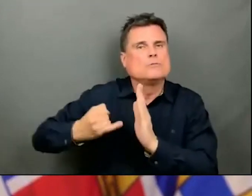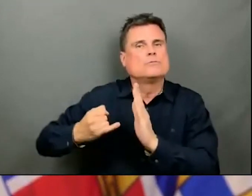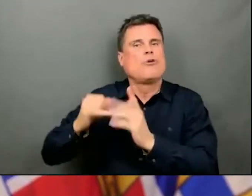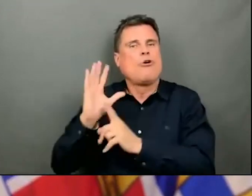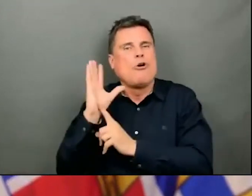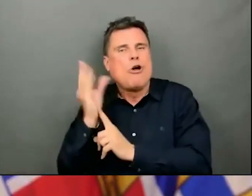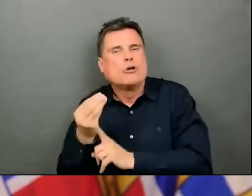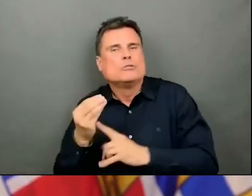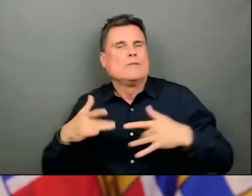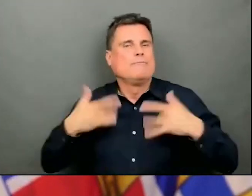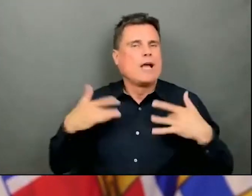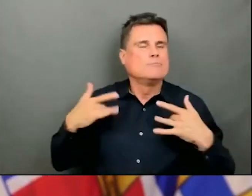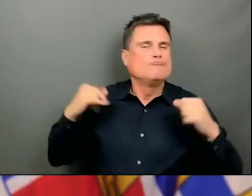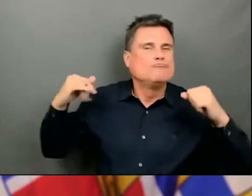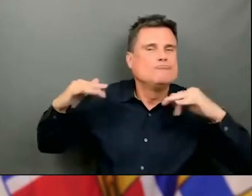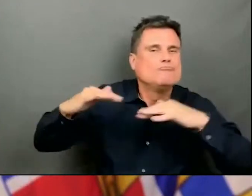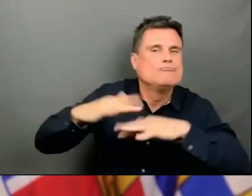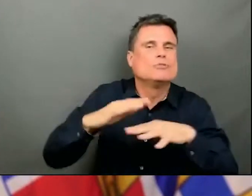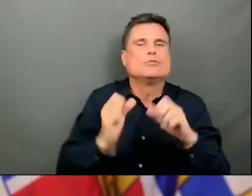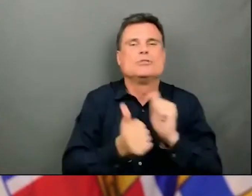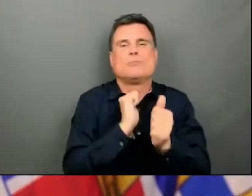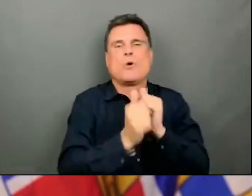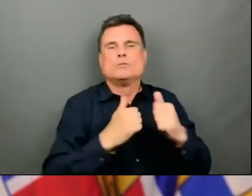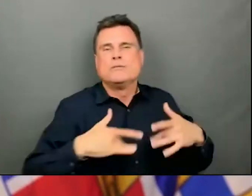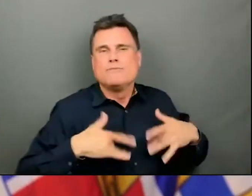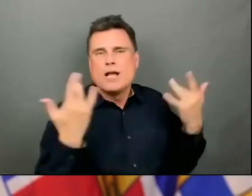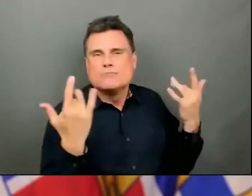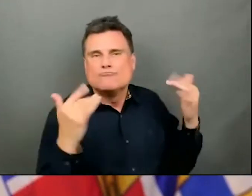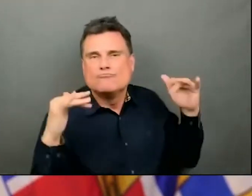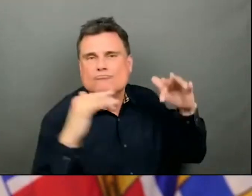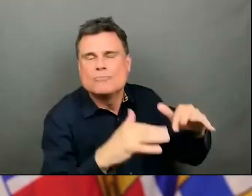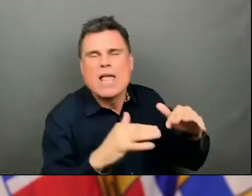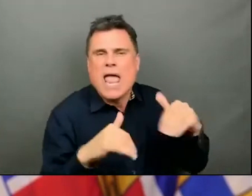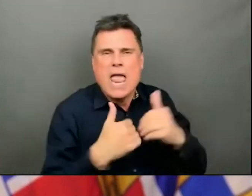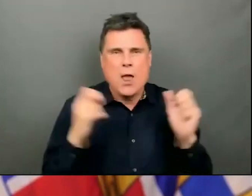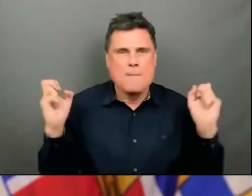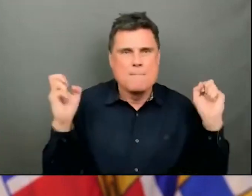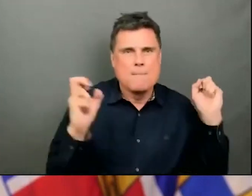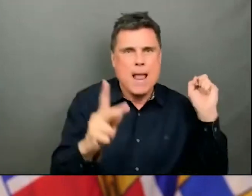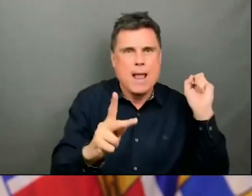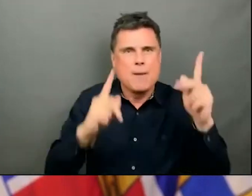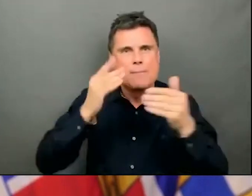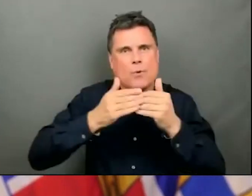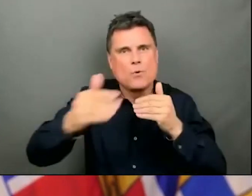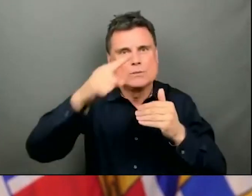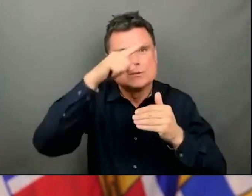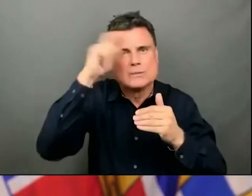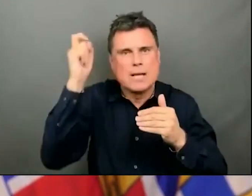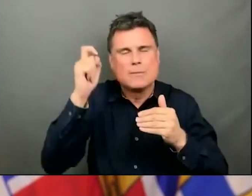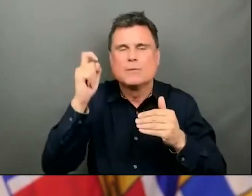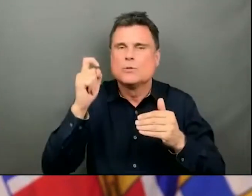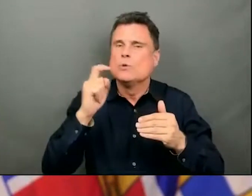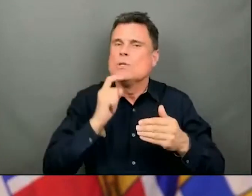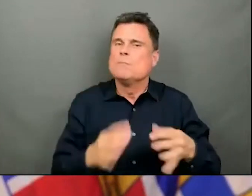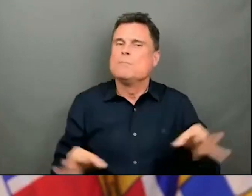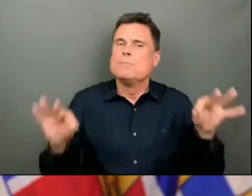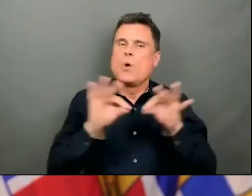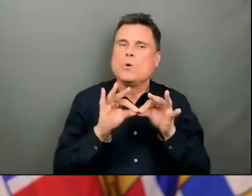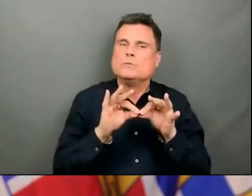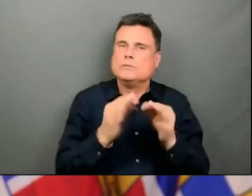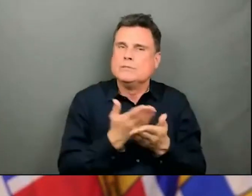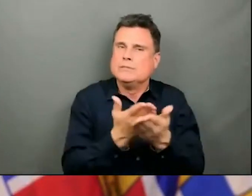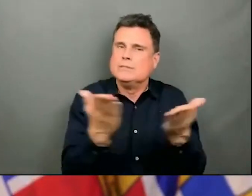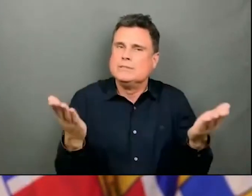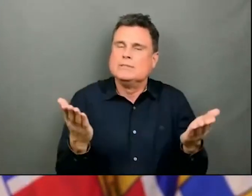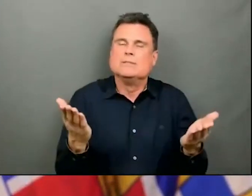stopping transmission in the community and stopping those people who are most vulnerable from infection from getting sick.